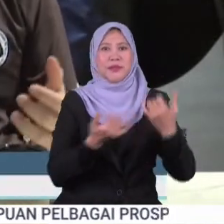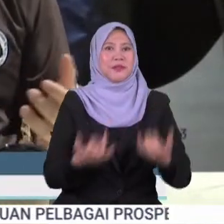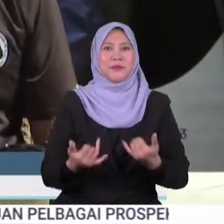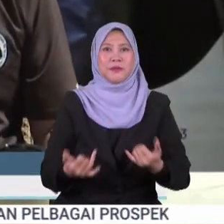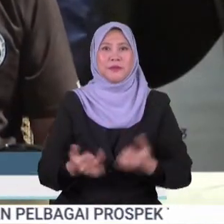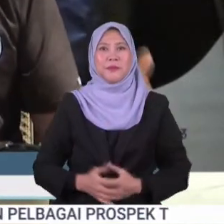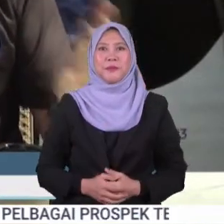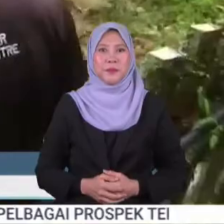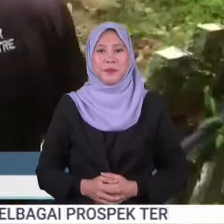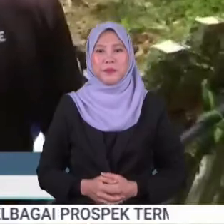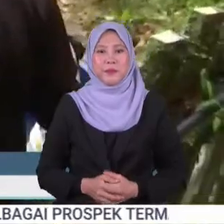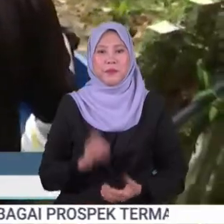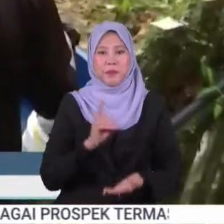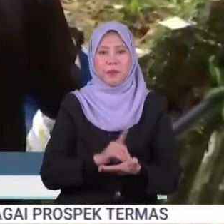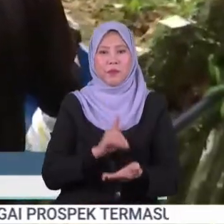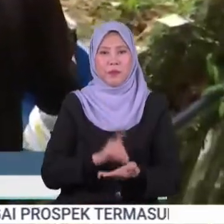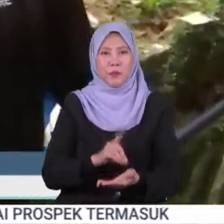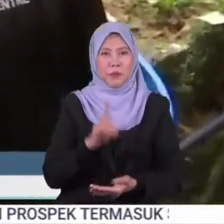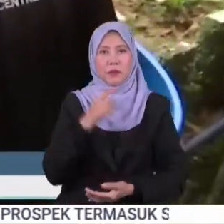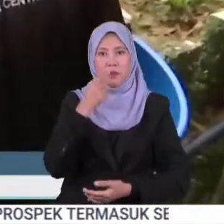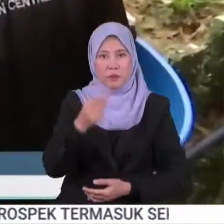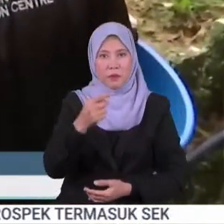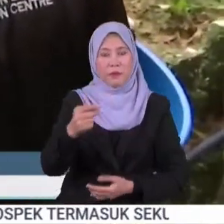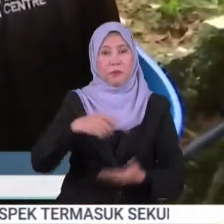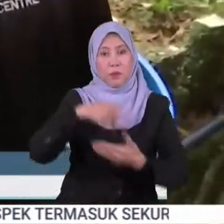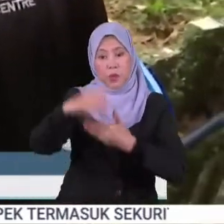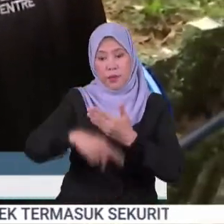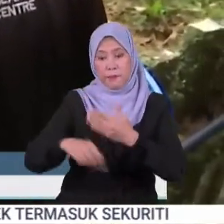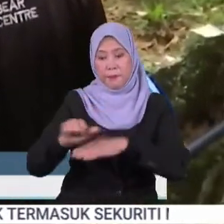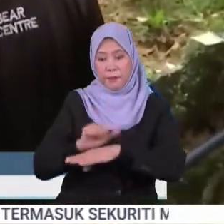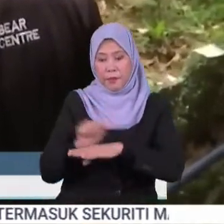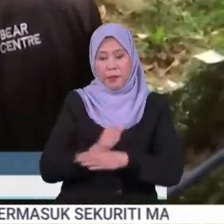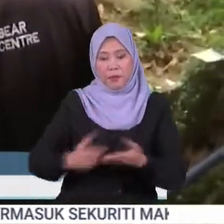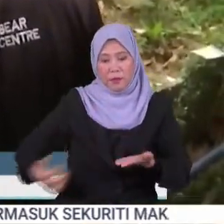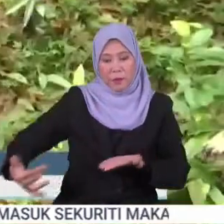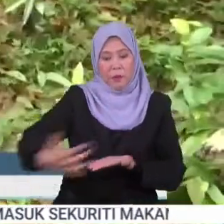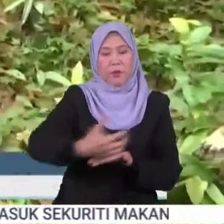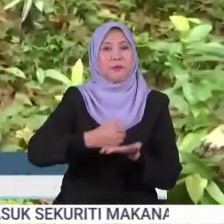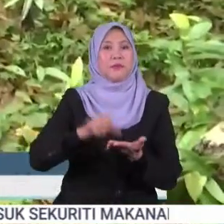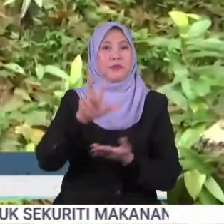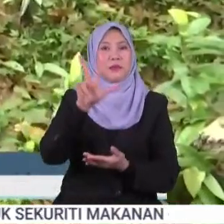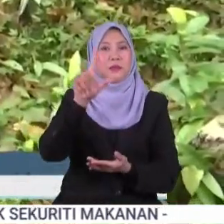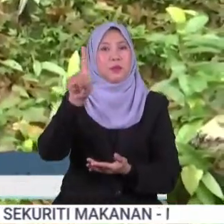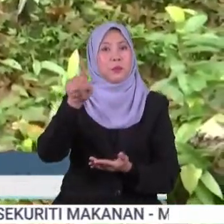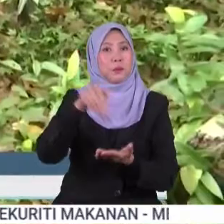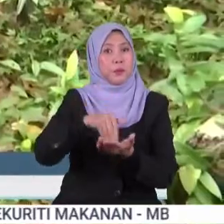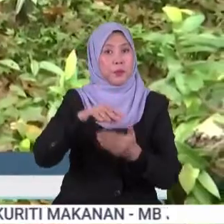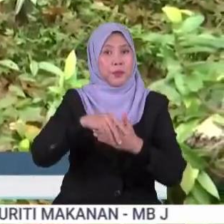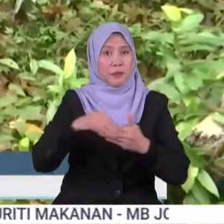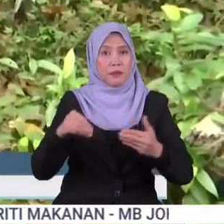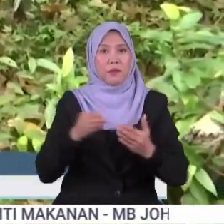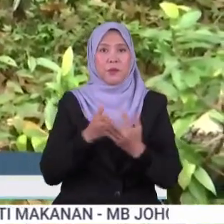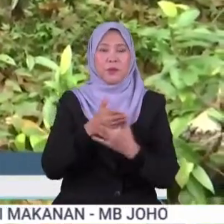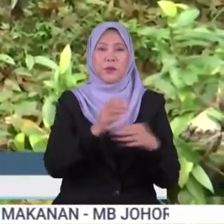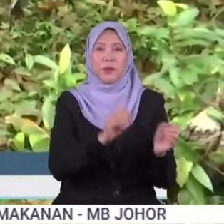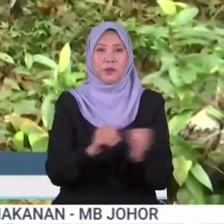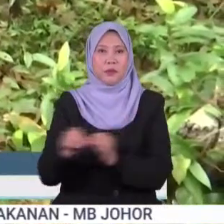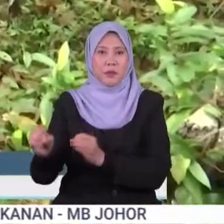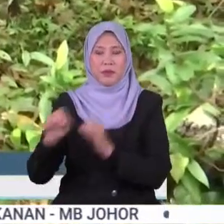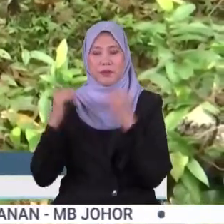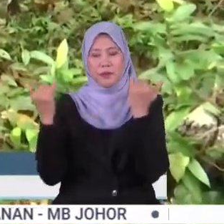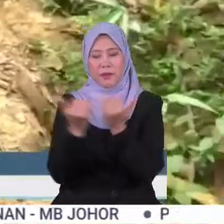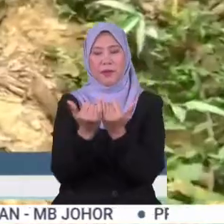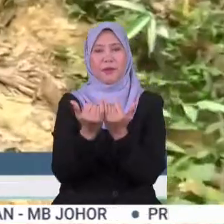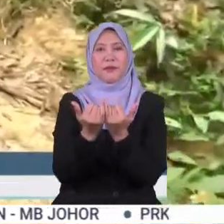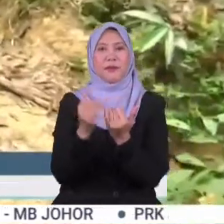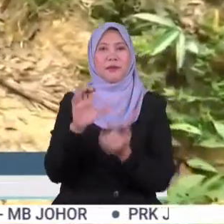now, Dr. Wong berkata tahun lalu program amal itu berjaya mengutip RM31,000 menerusi anjuran bersama